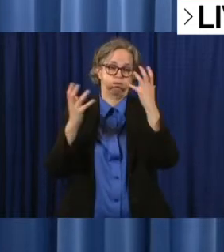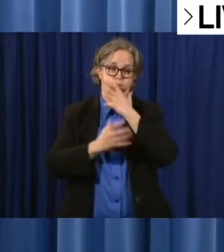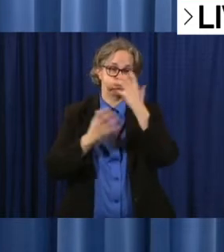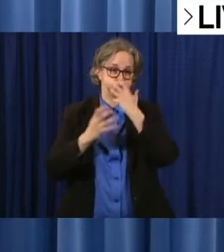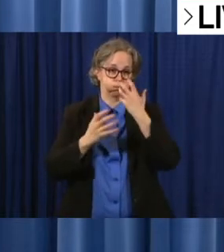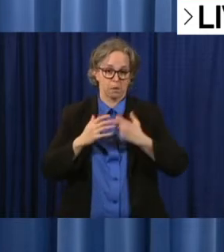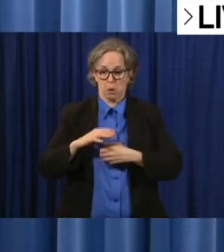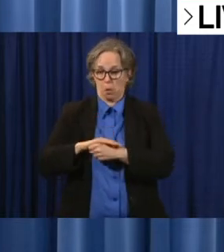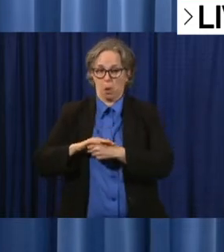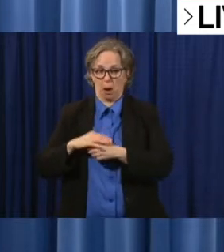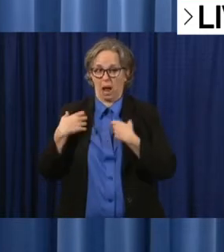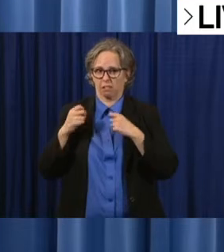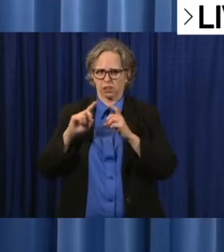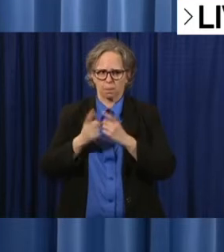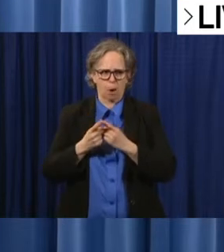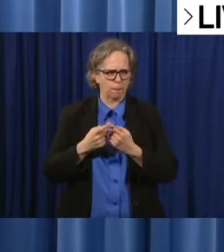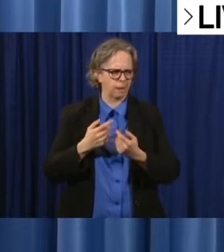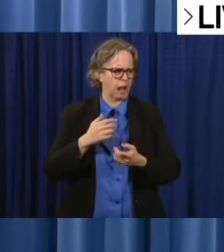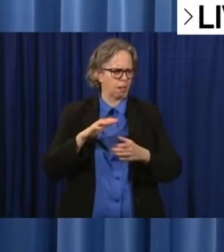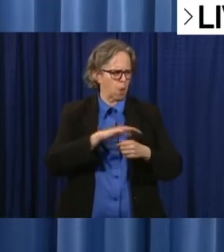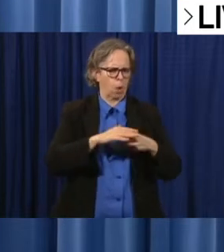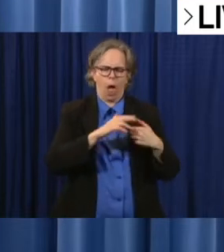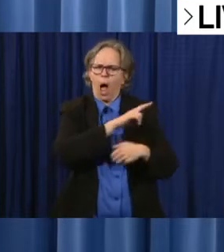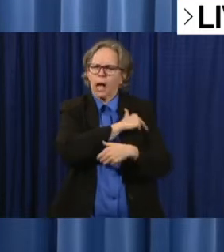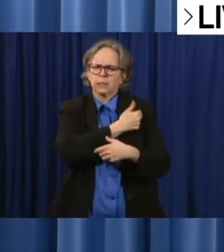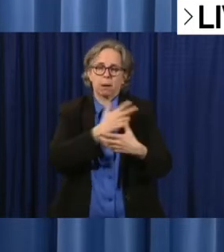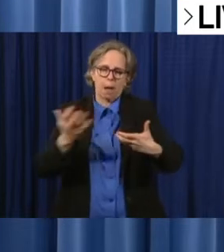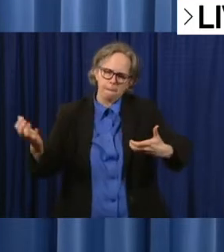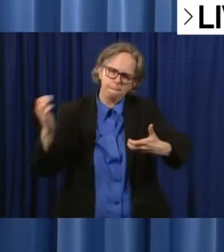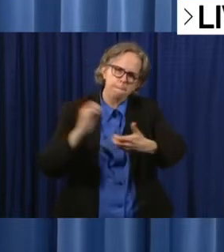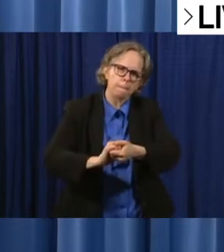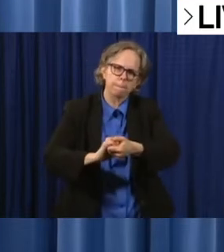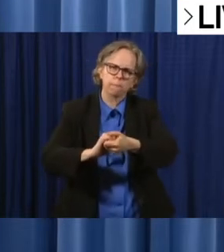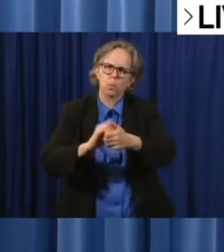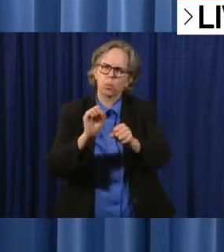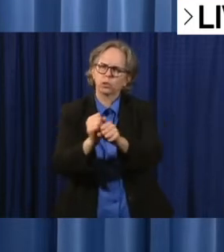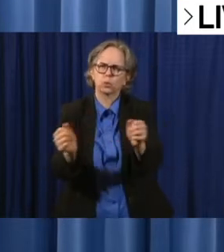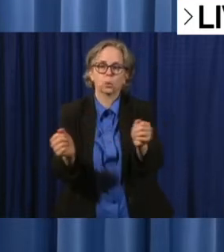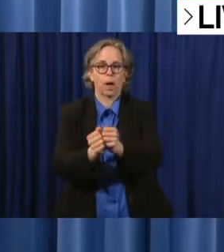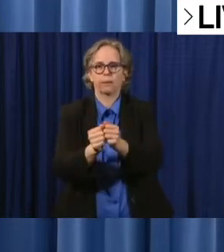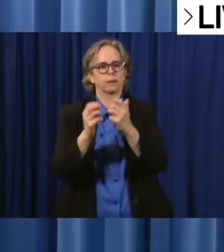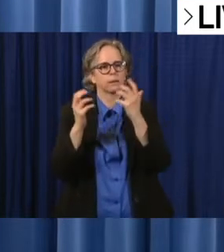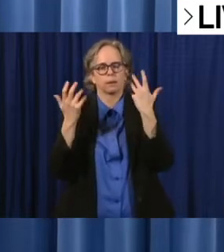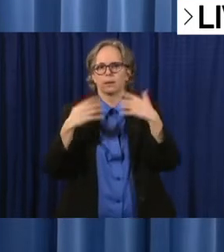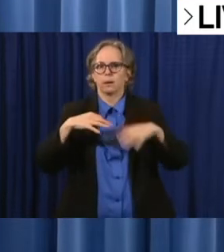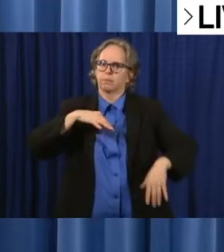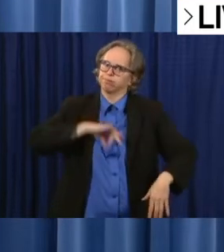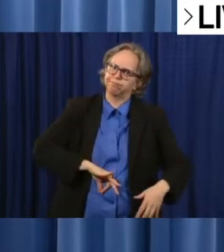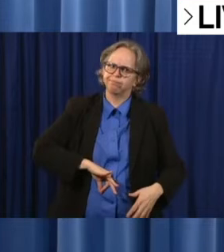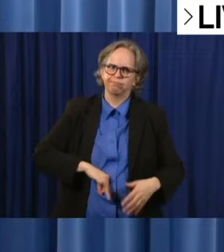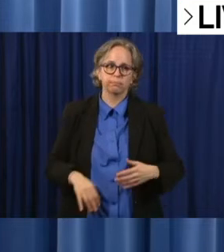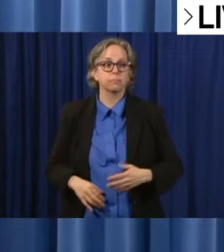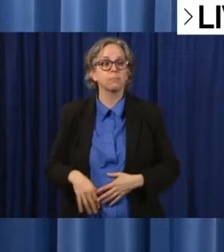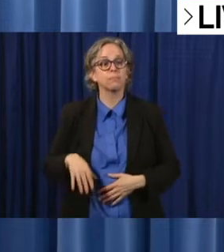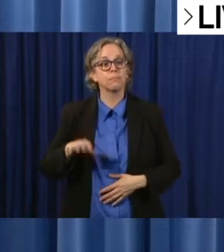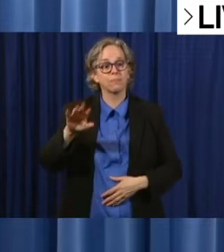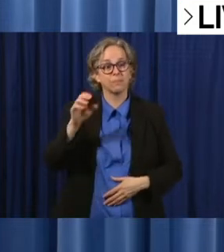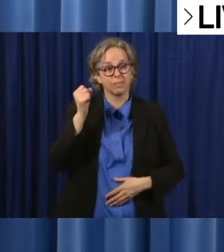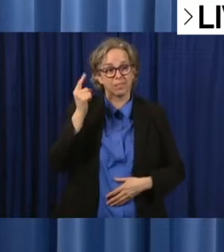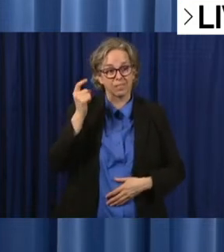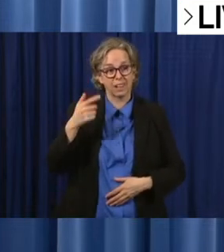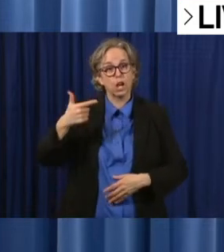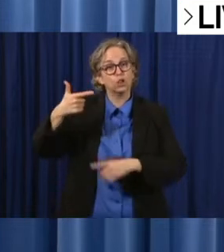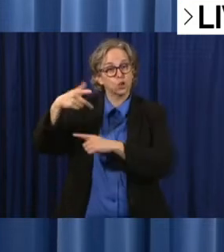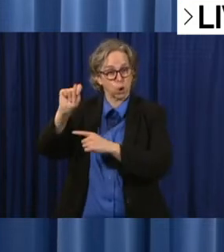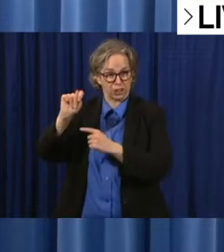up and were very, very helpful, as did our team at the Ohio Department of Health. In Georgetown, members of the Ohio National Guard